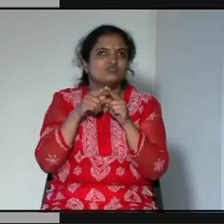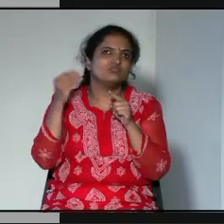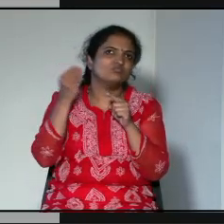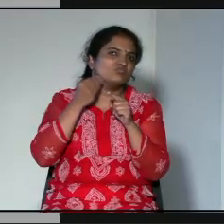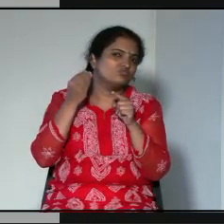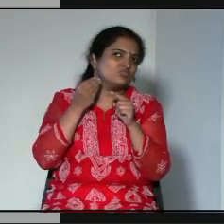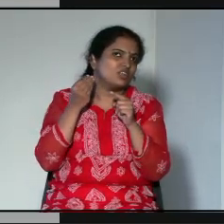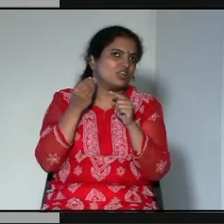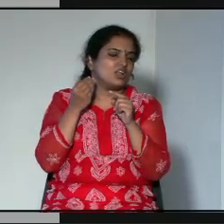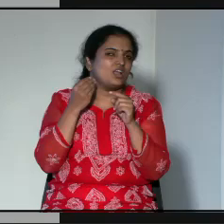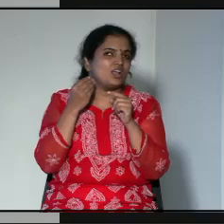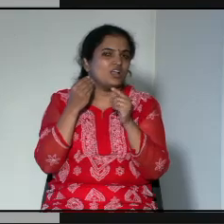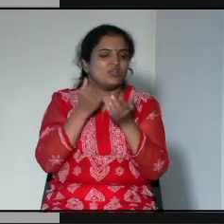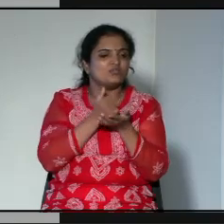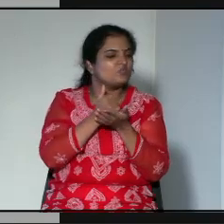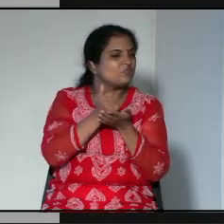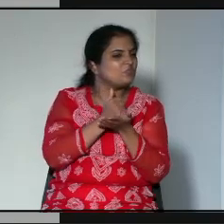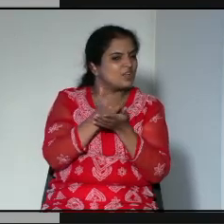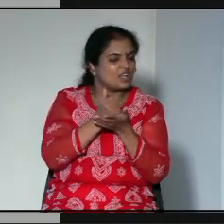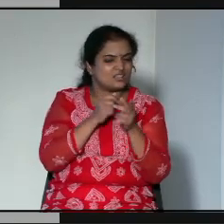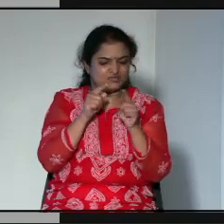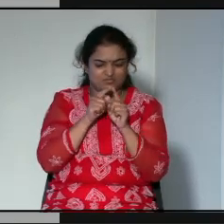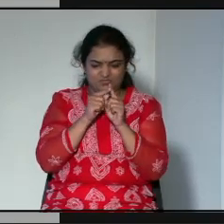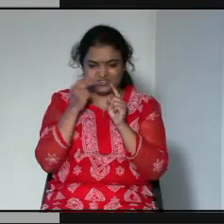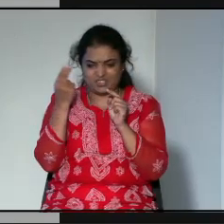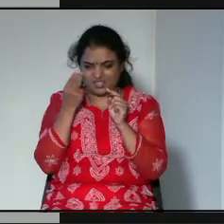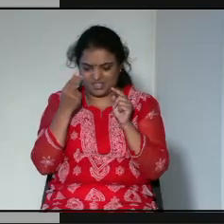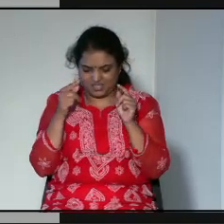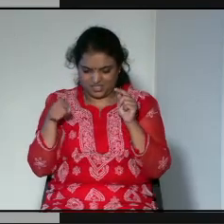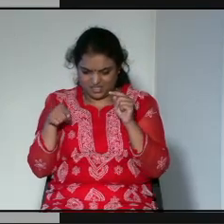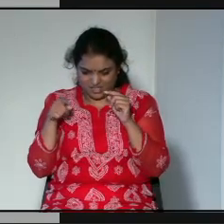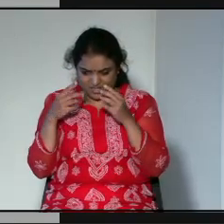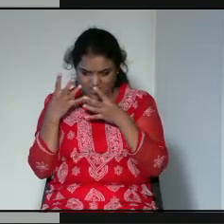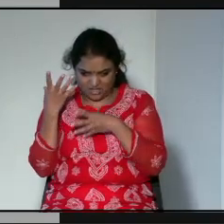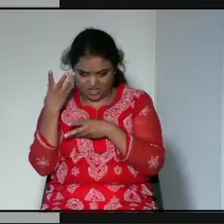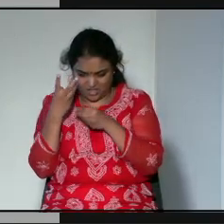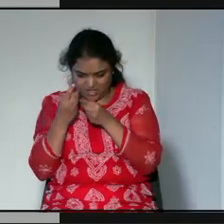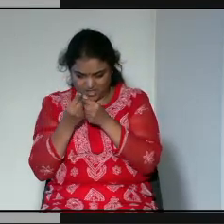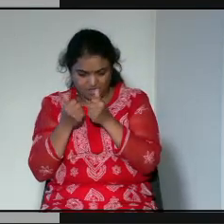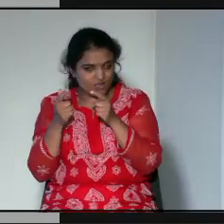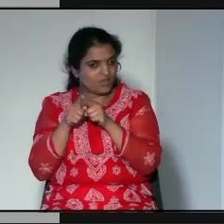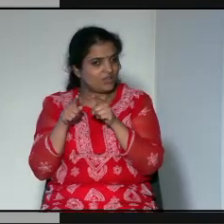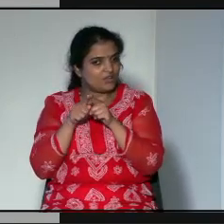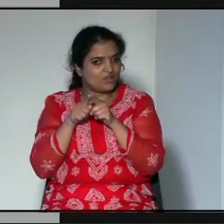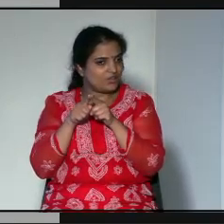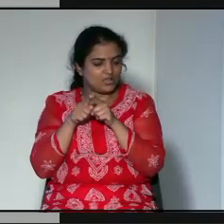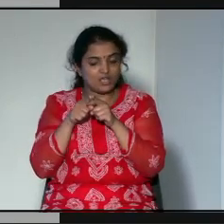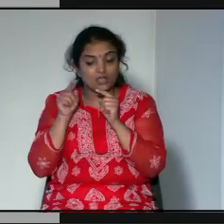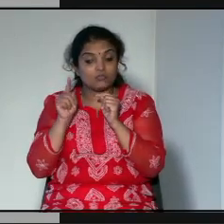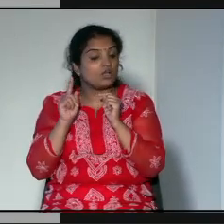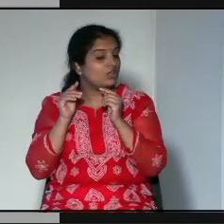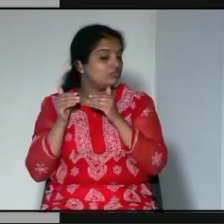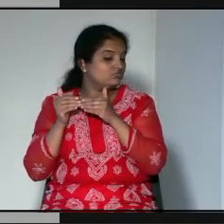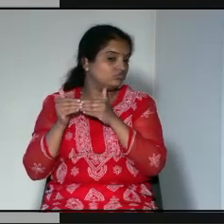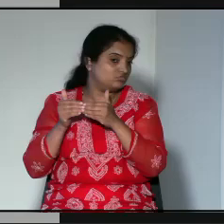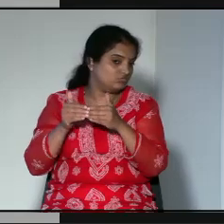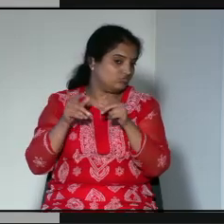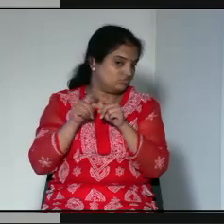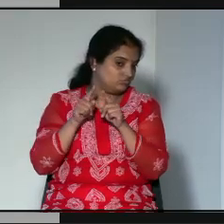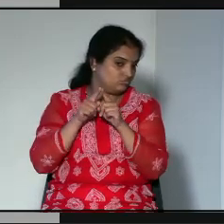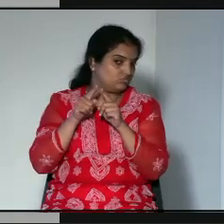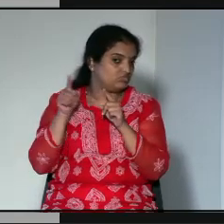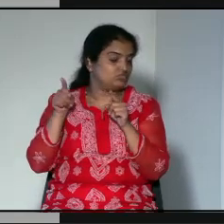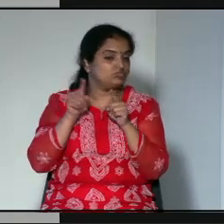terms. Her practice centered around an artisanal mode of accounting, evident in the way she maintained a meticulous record of